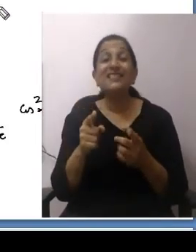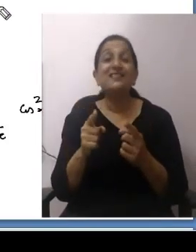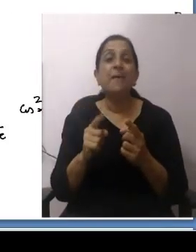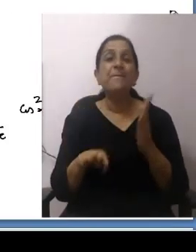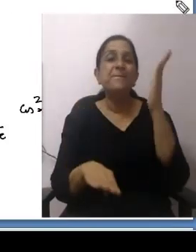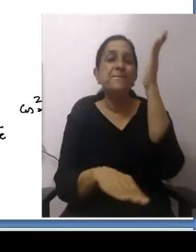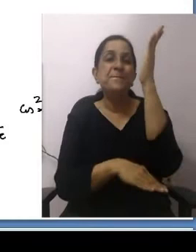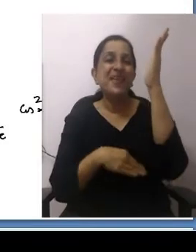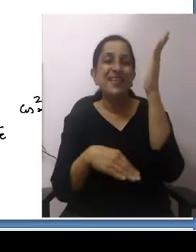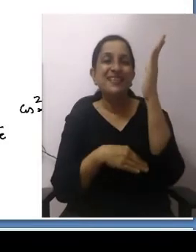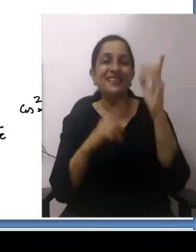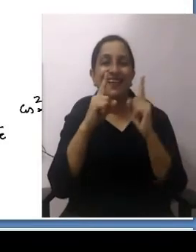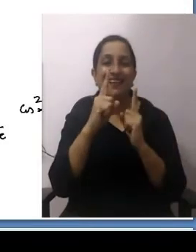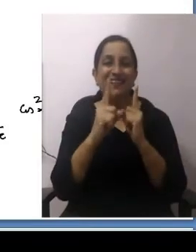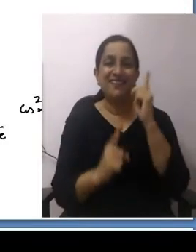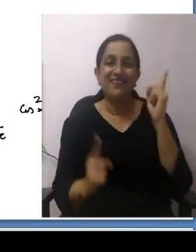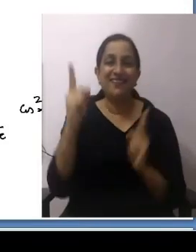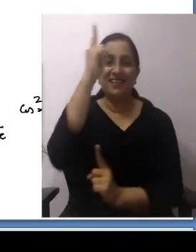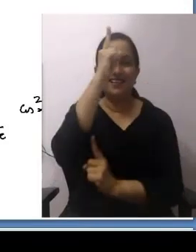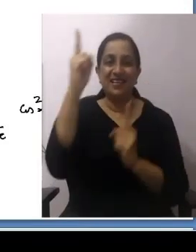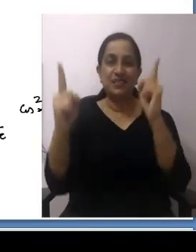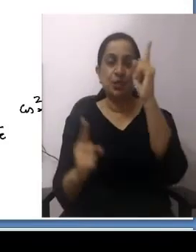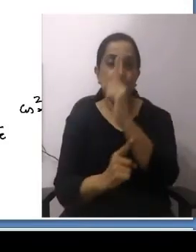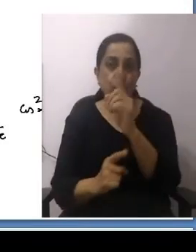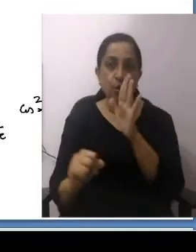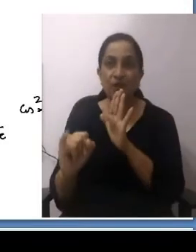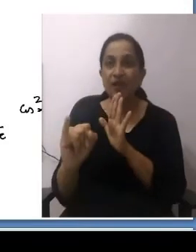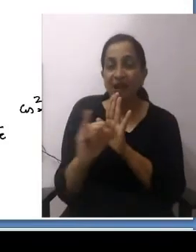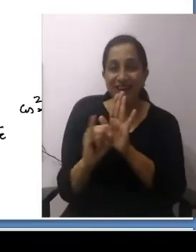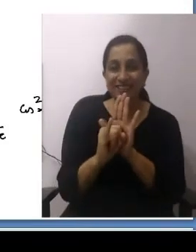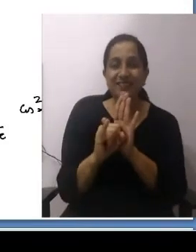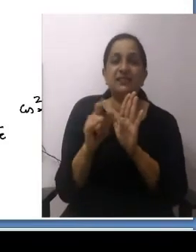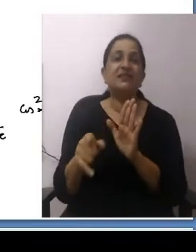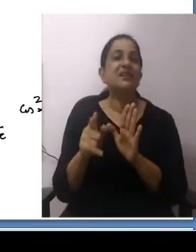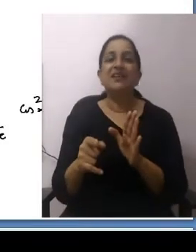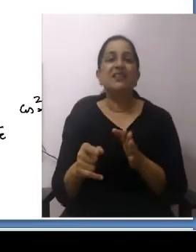trigonometry, then you will not be able to score anything in trigonometry.